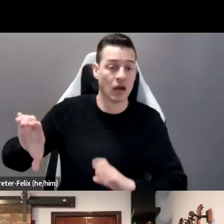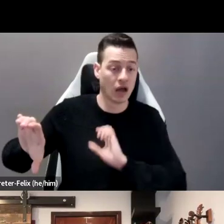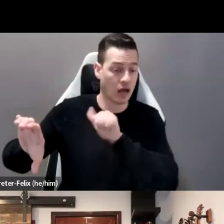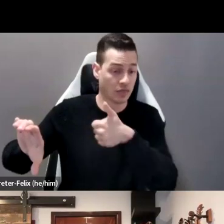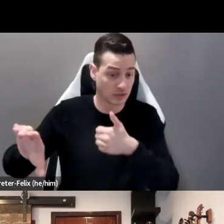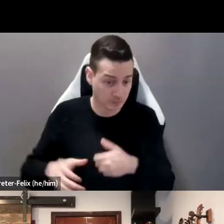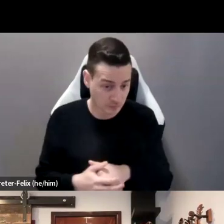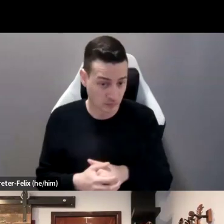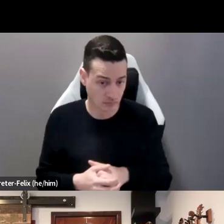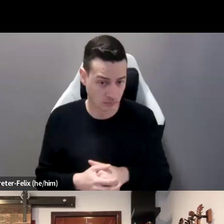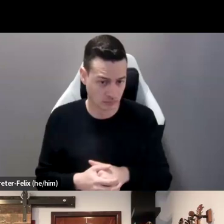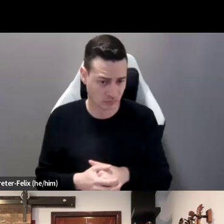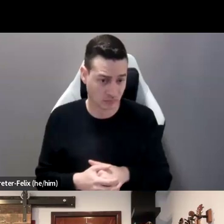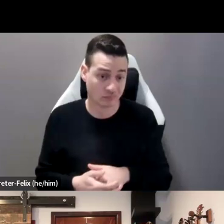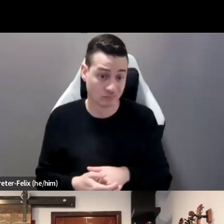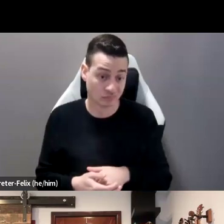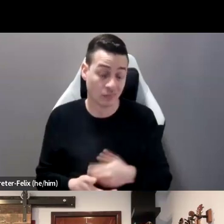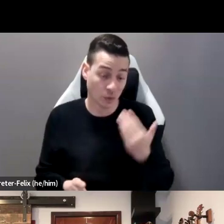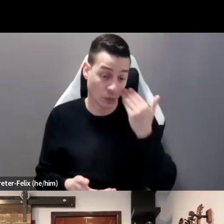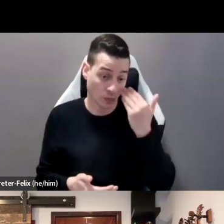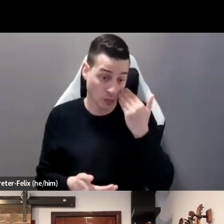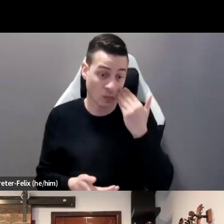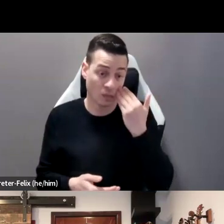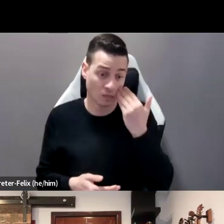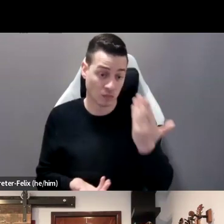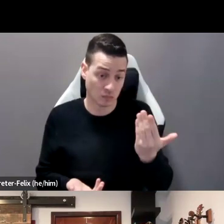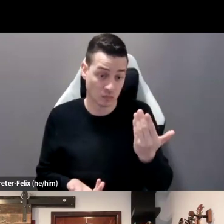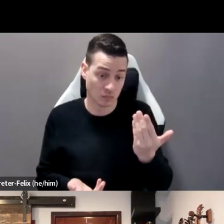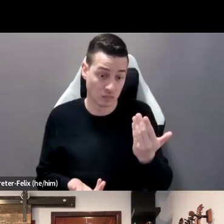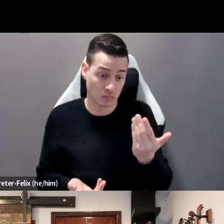And that's unusual. Much of higher ed has health centers on campuses.